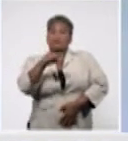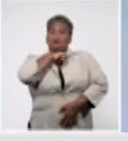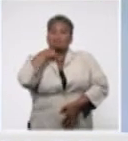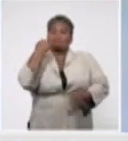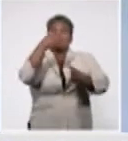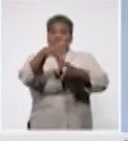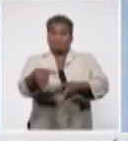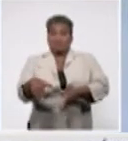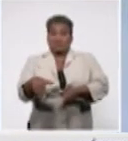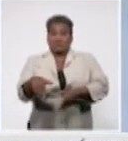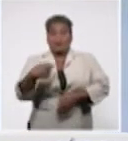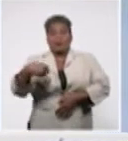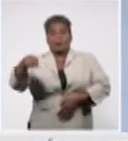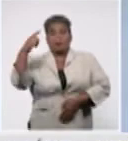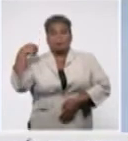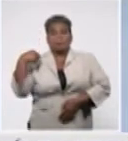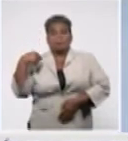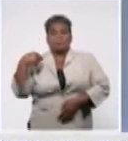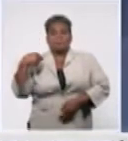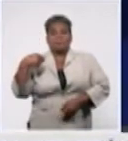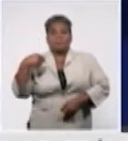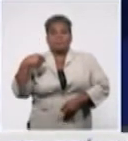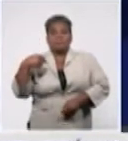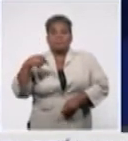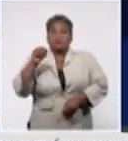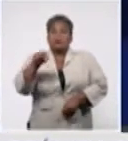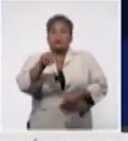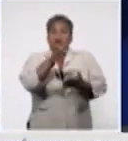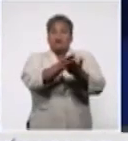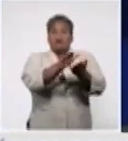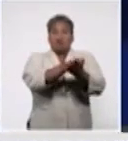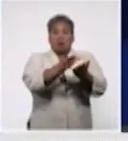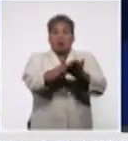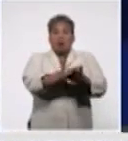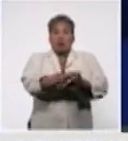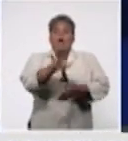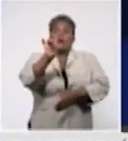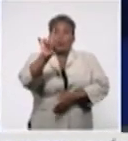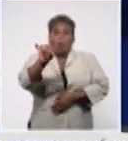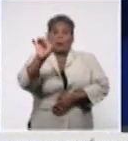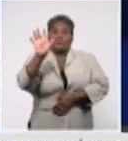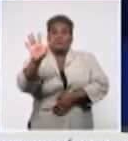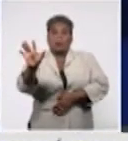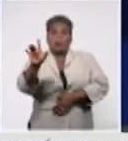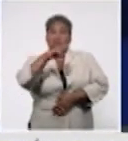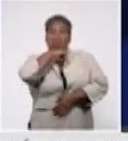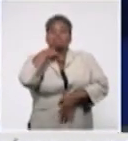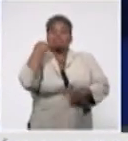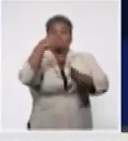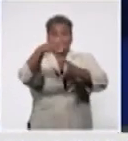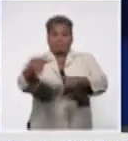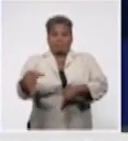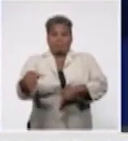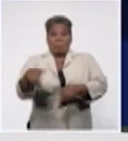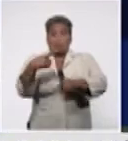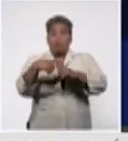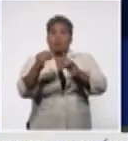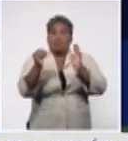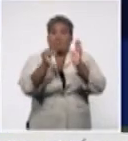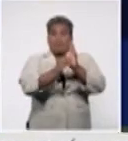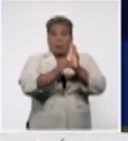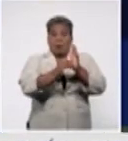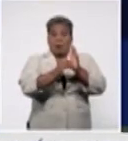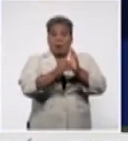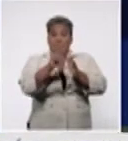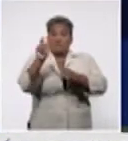reported the death of a patient, what brings the COVID-19 death toll in Cuba to 95. This